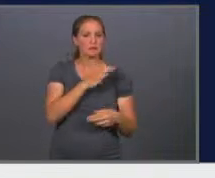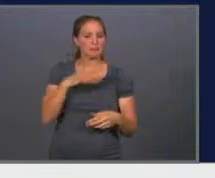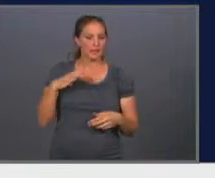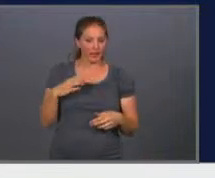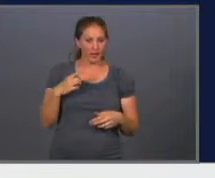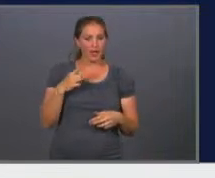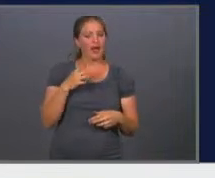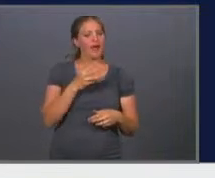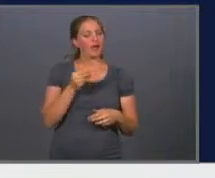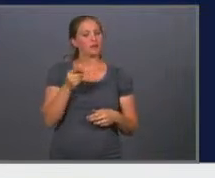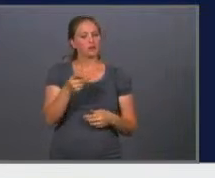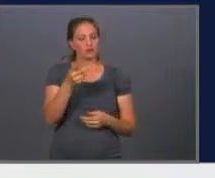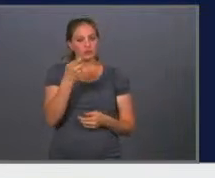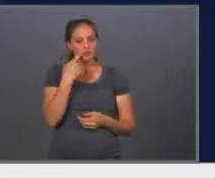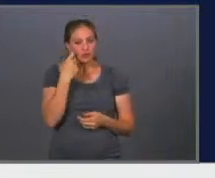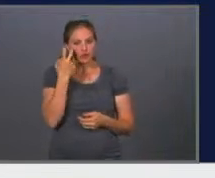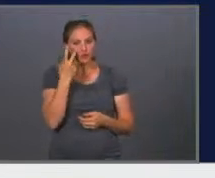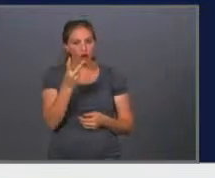breakdown on